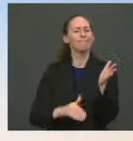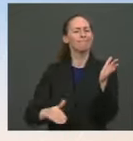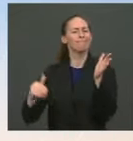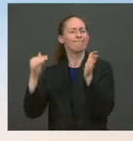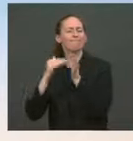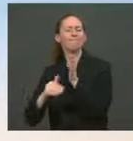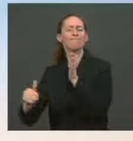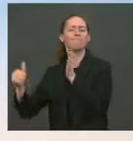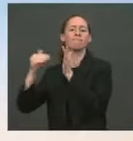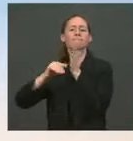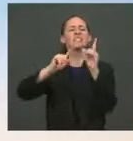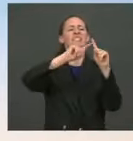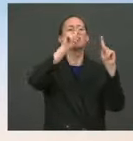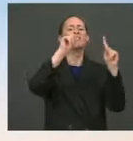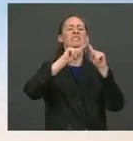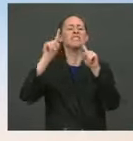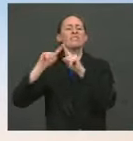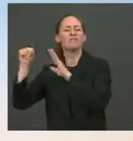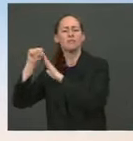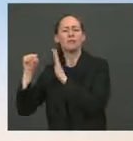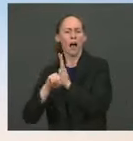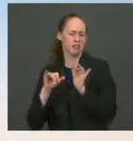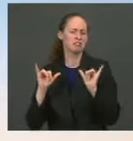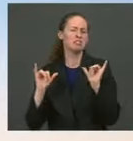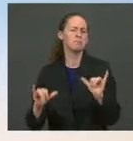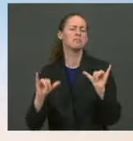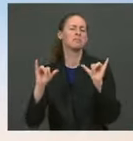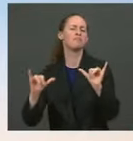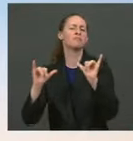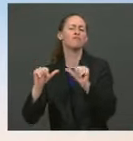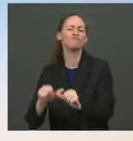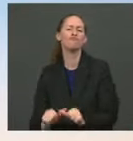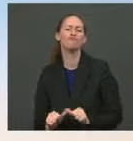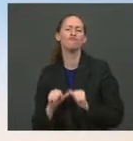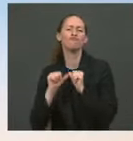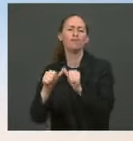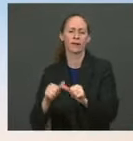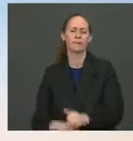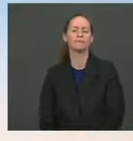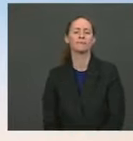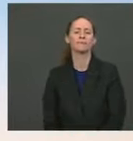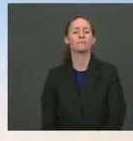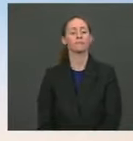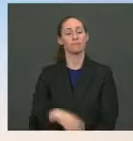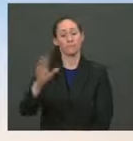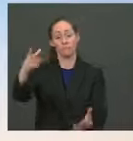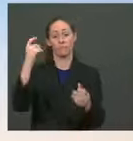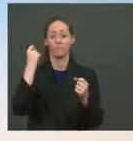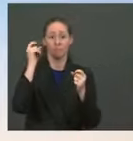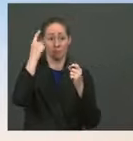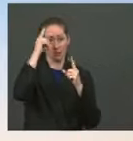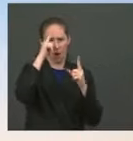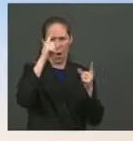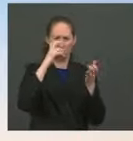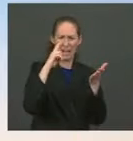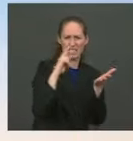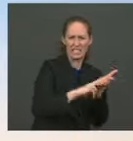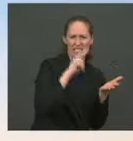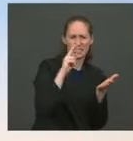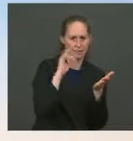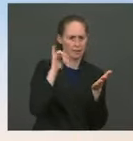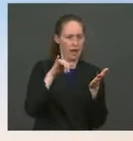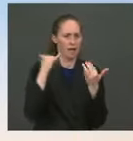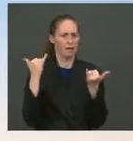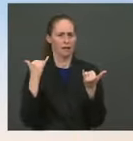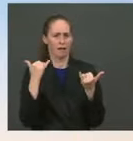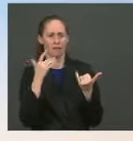past several months. Look, that's going to continue. I think what he wants to make sure is that get this signed, having all the parties,